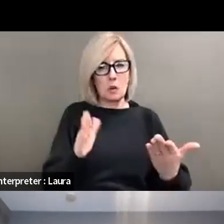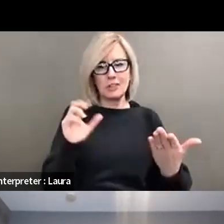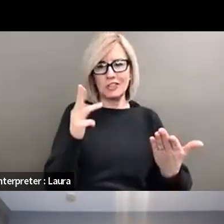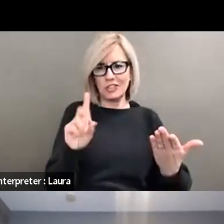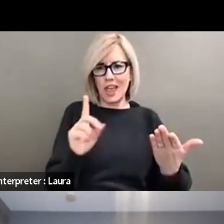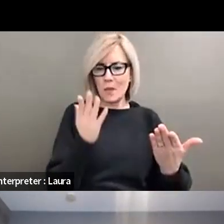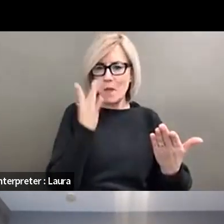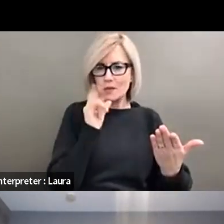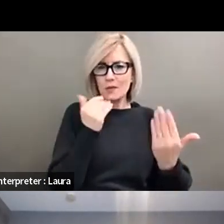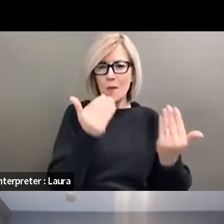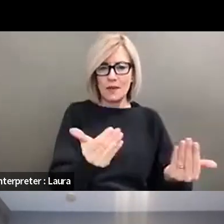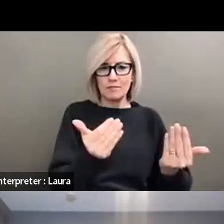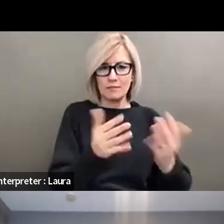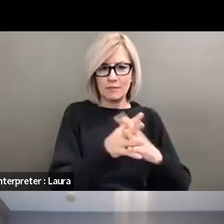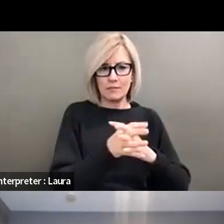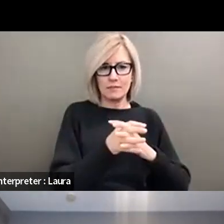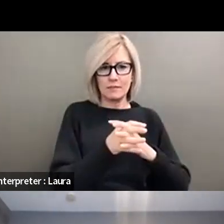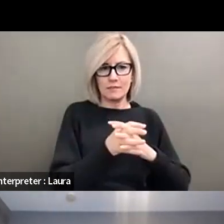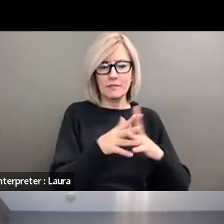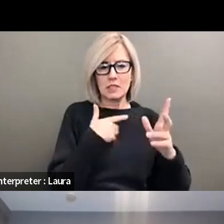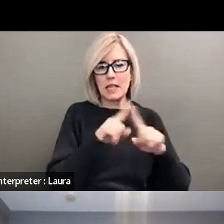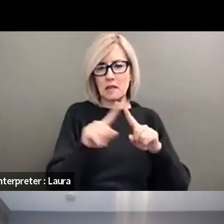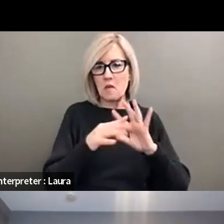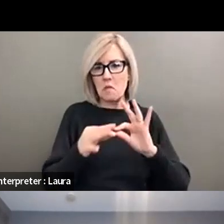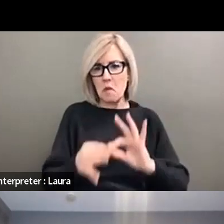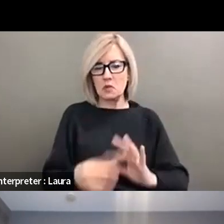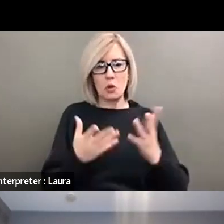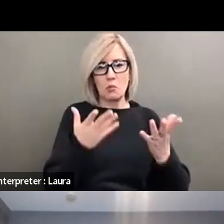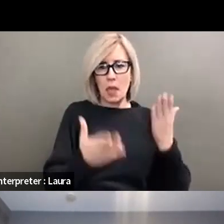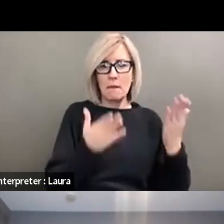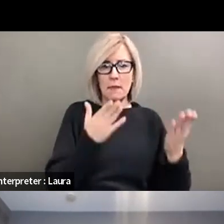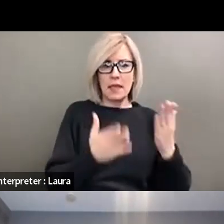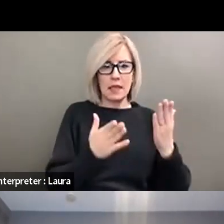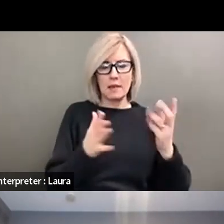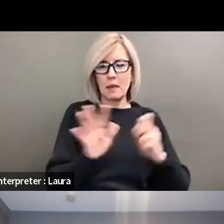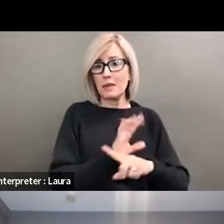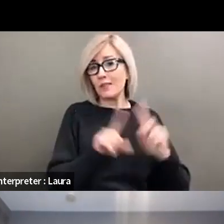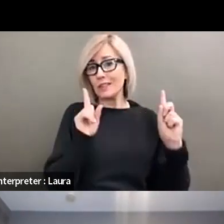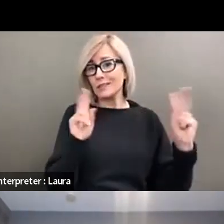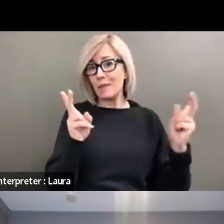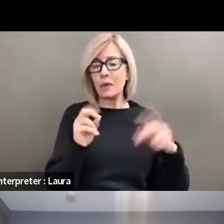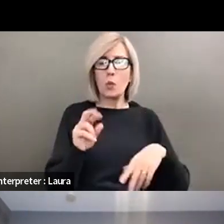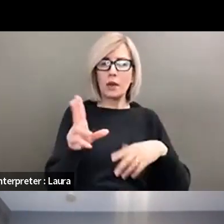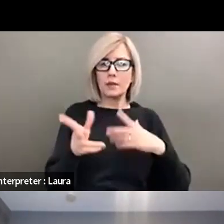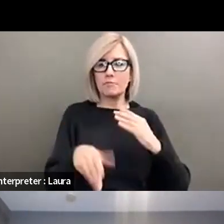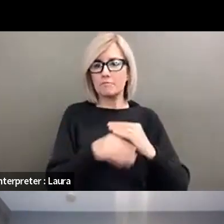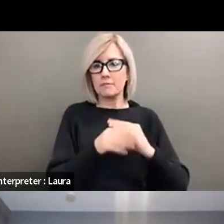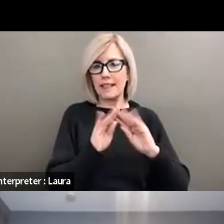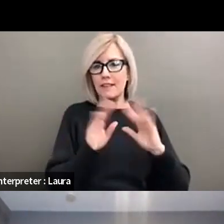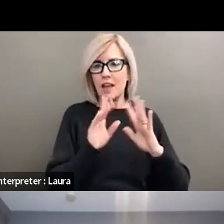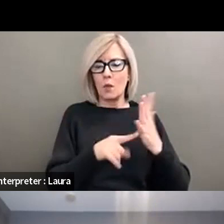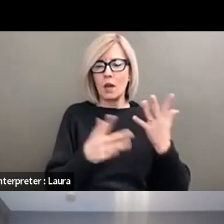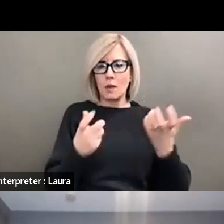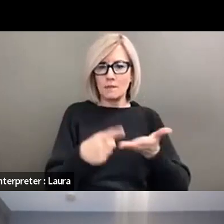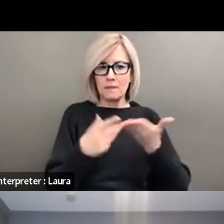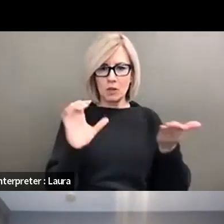go, and we can see he's had some different comments in there. So he might be a whole different topic, or he can kind of clarify what he was wanting. But